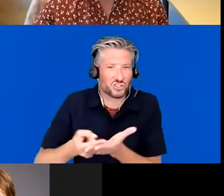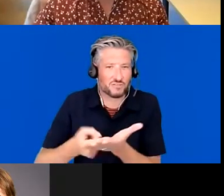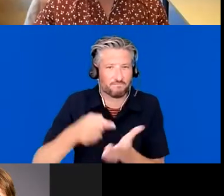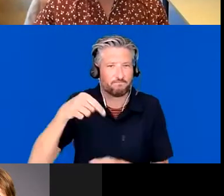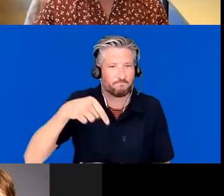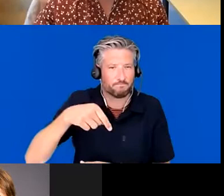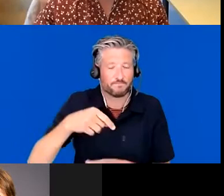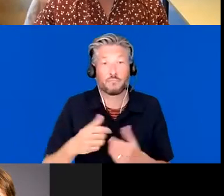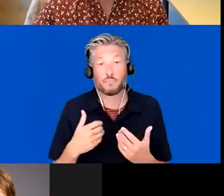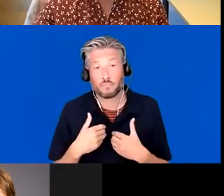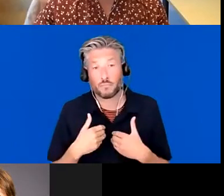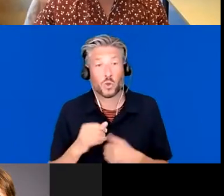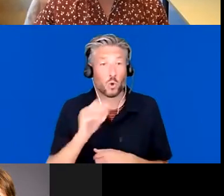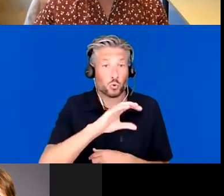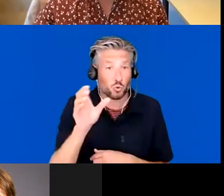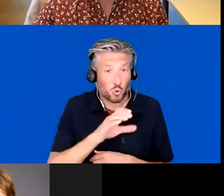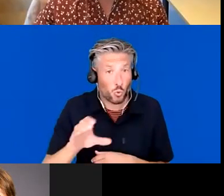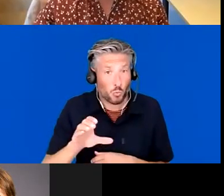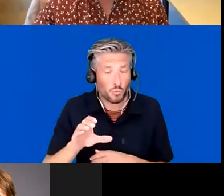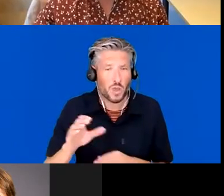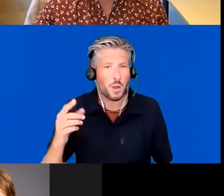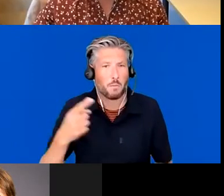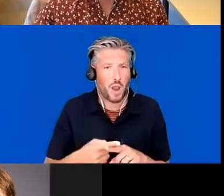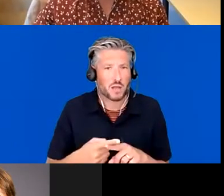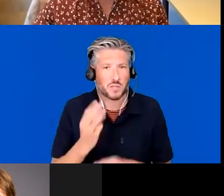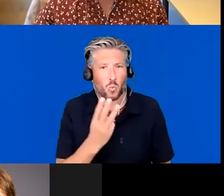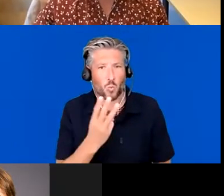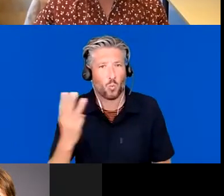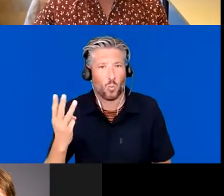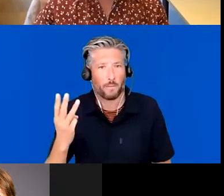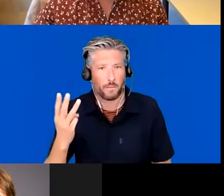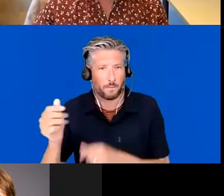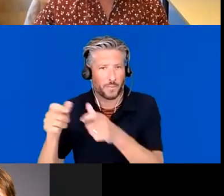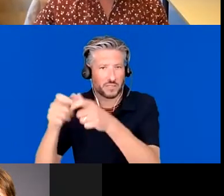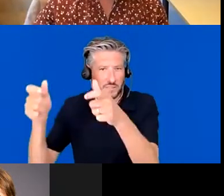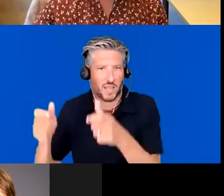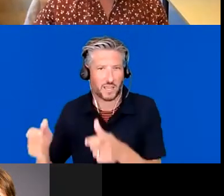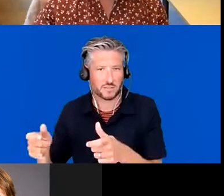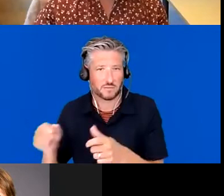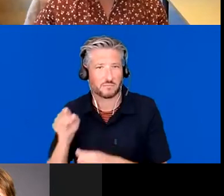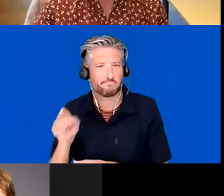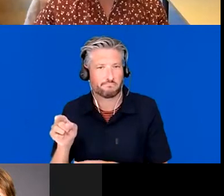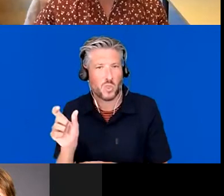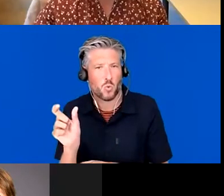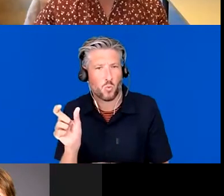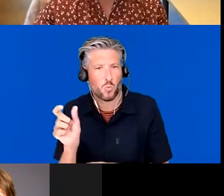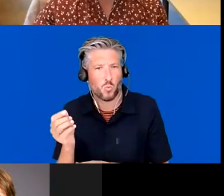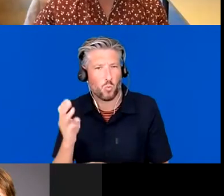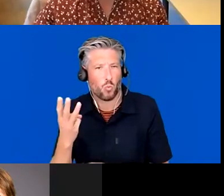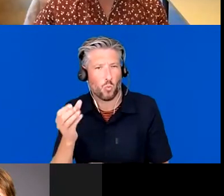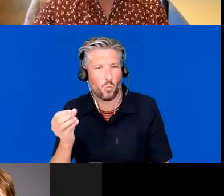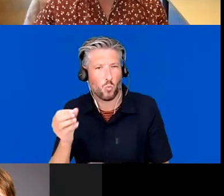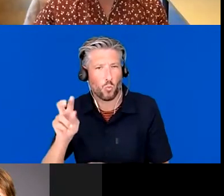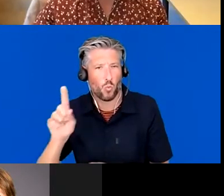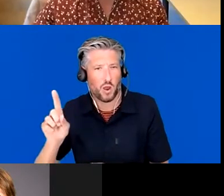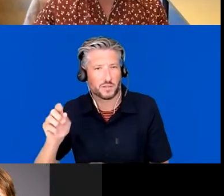had a WordPress website, which is where we hosted all the videos. So it was, I think, as low tech as it could be, and it's certainly something that other people could replicate.